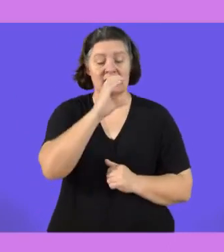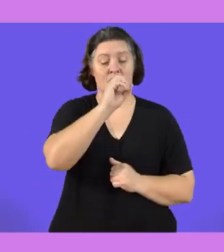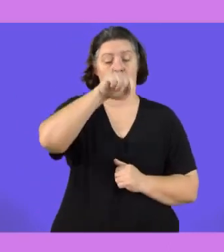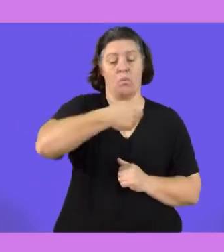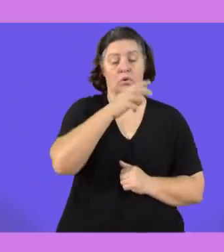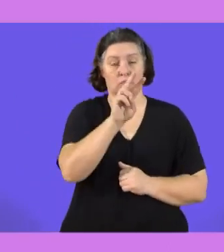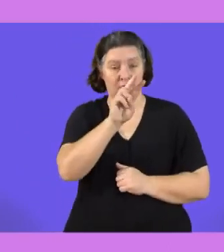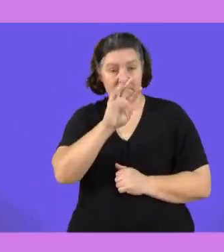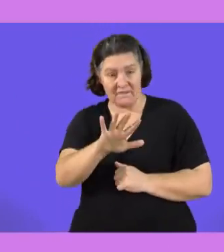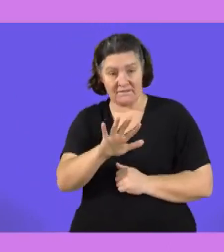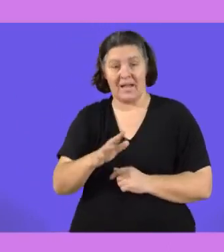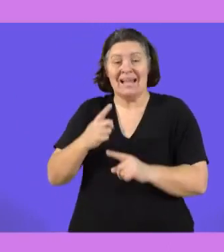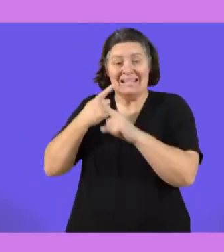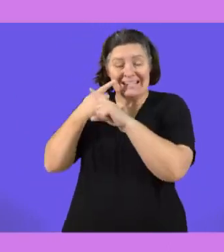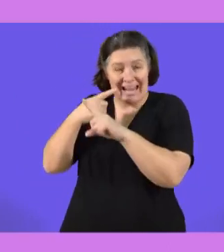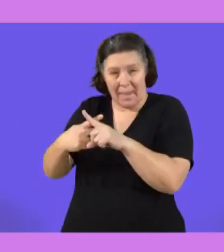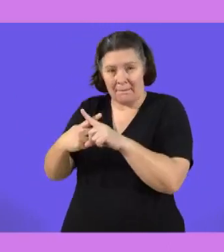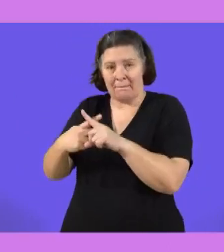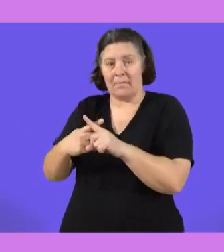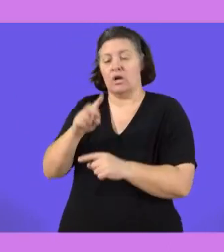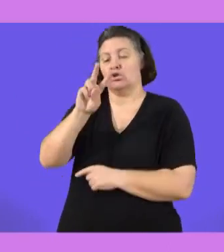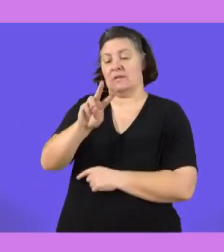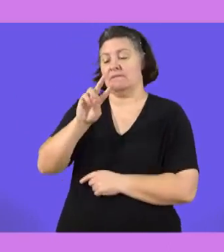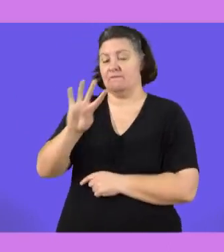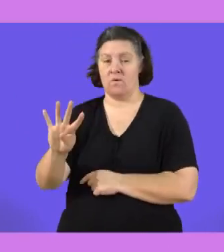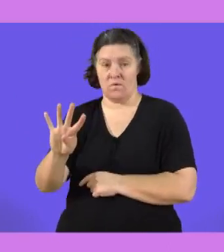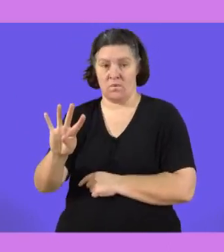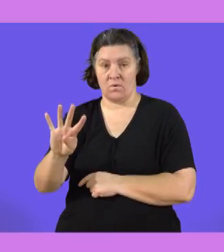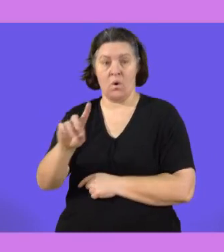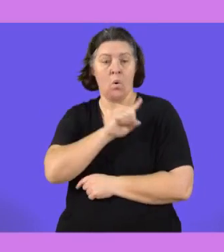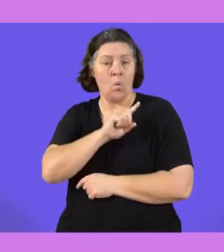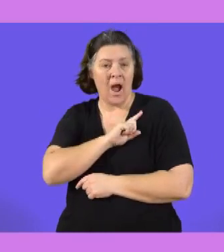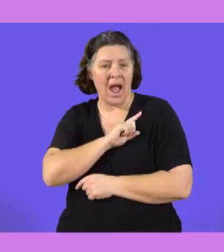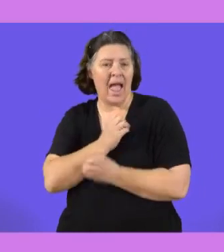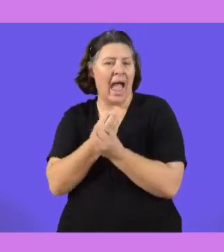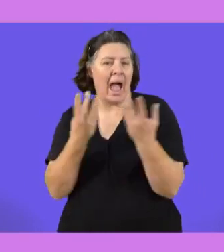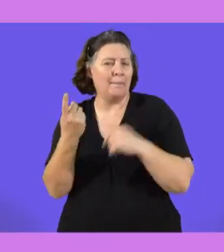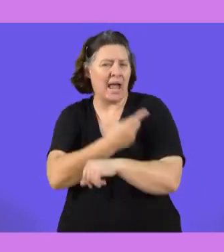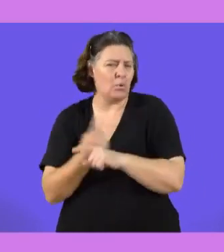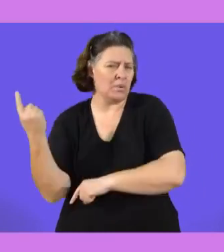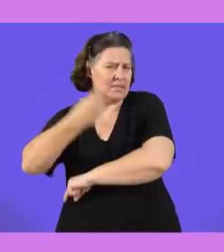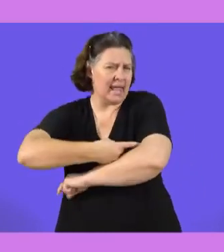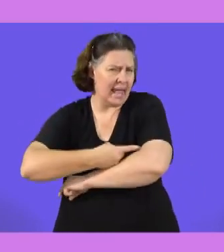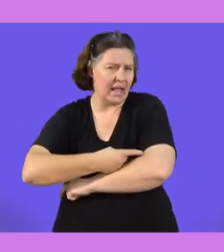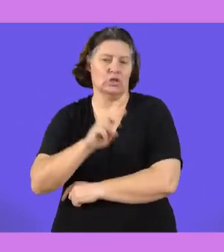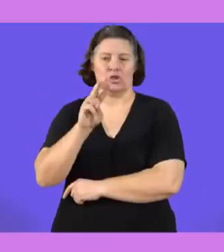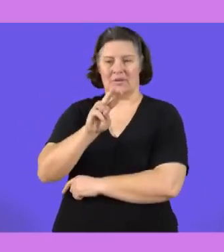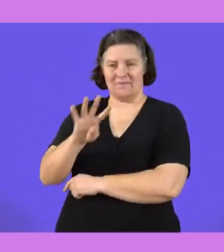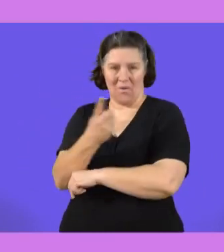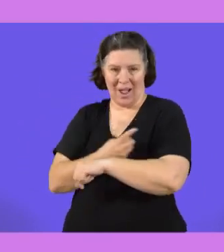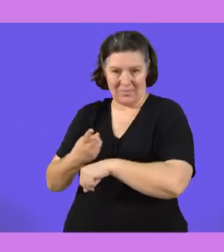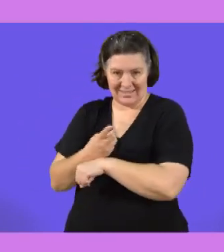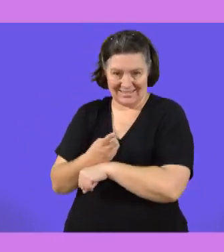the 0,25 and I multiply that by 24 because there are 24 hours in one day.